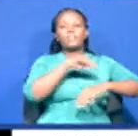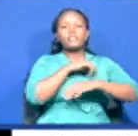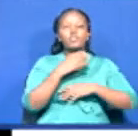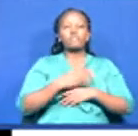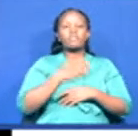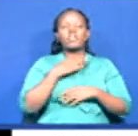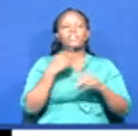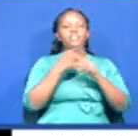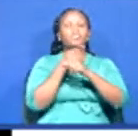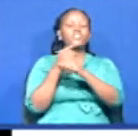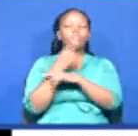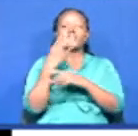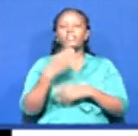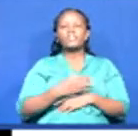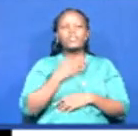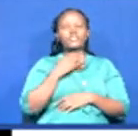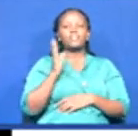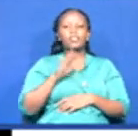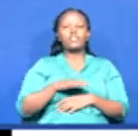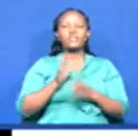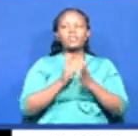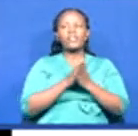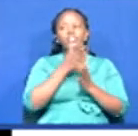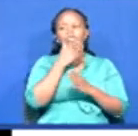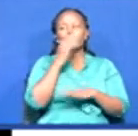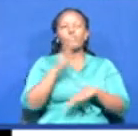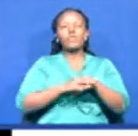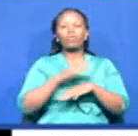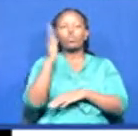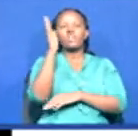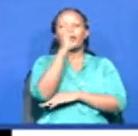guests, ladies and gentlemen. Good afternoon.